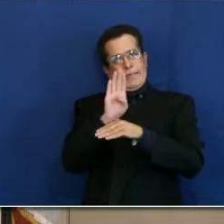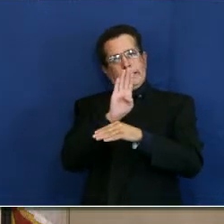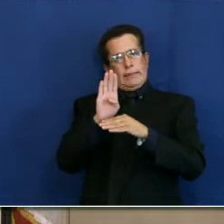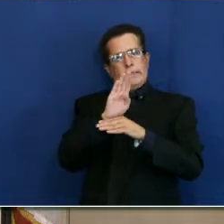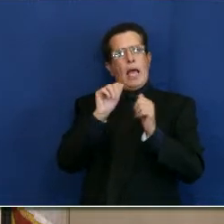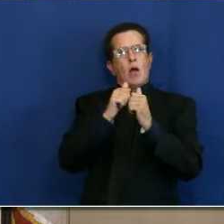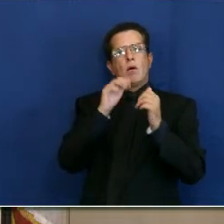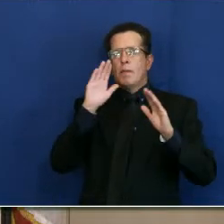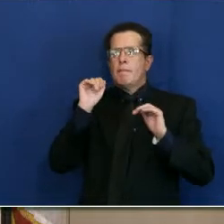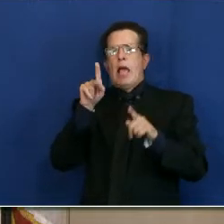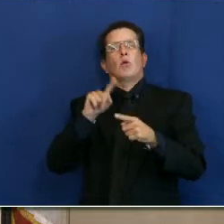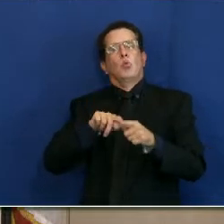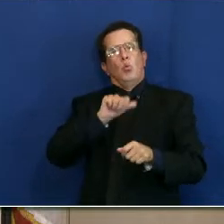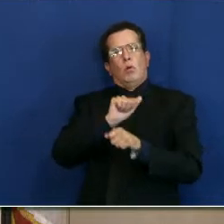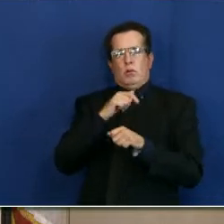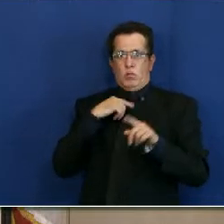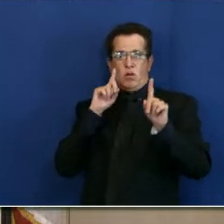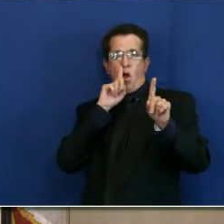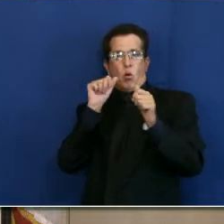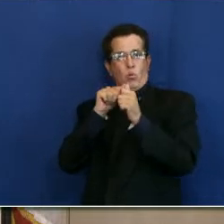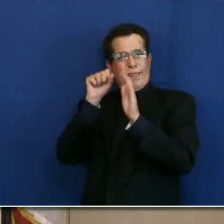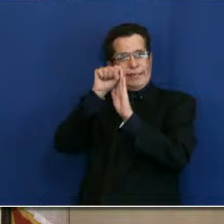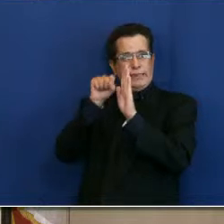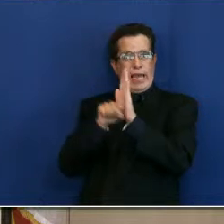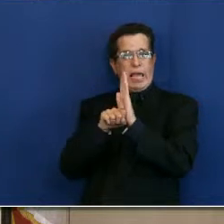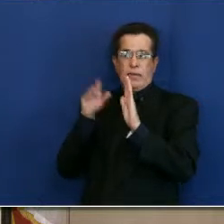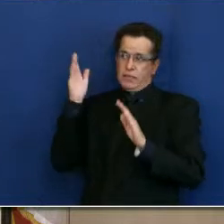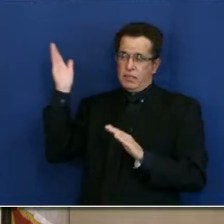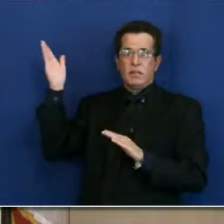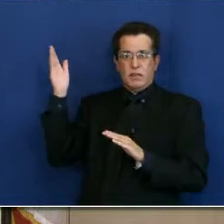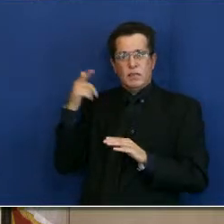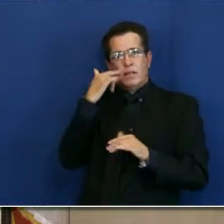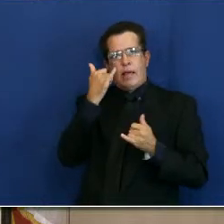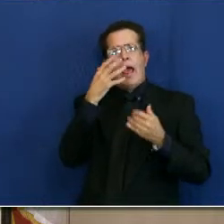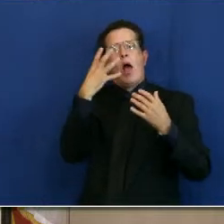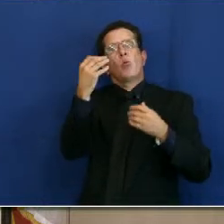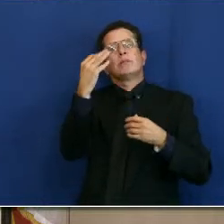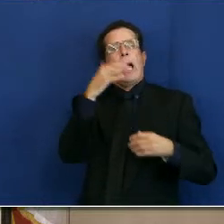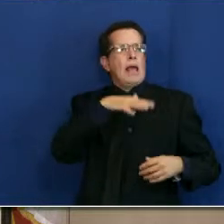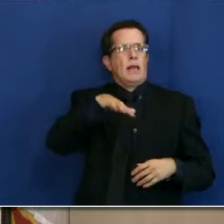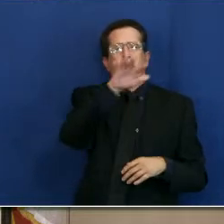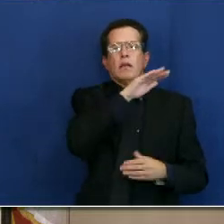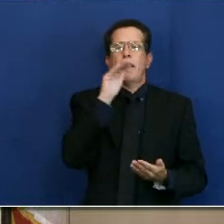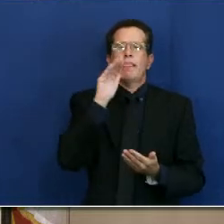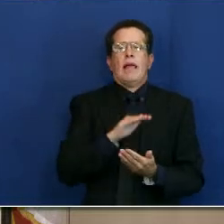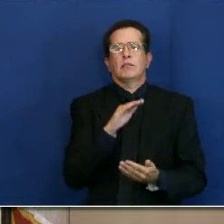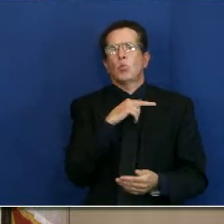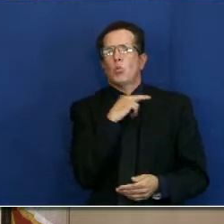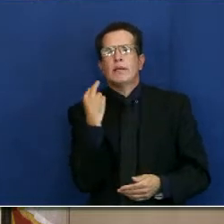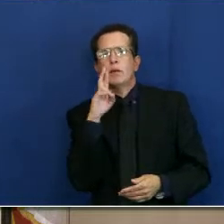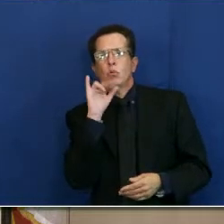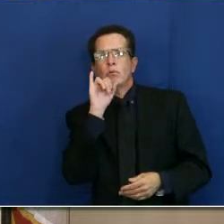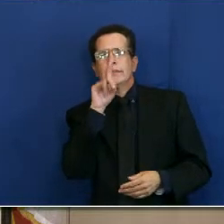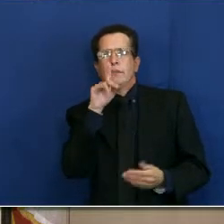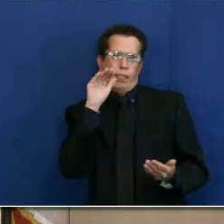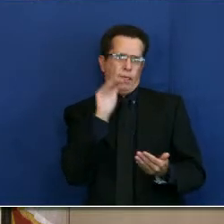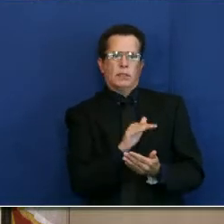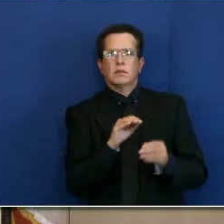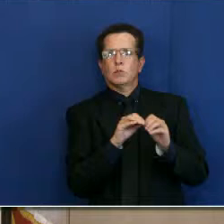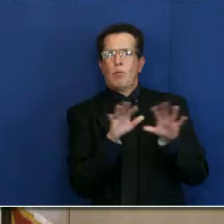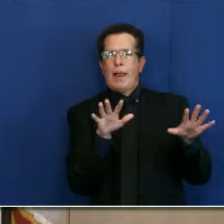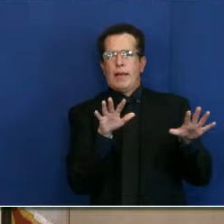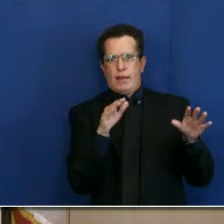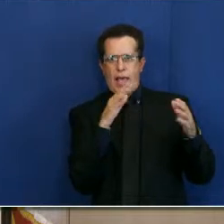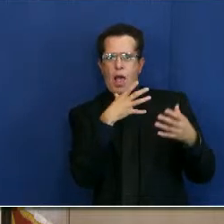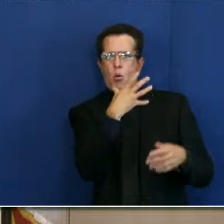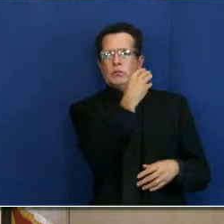have been working with the state. Outdoor settings provide a significantly lower risk. And given we're encouraging